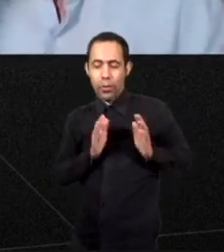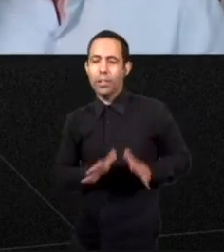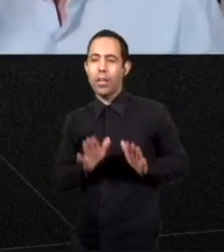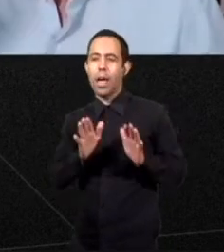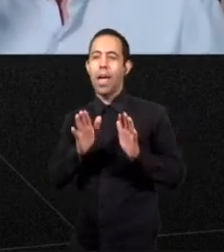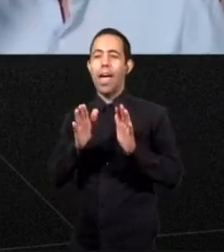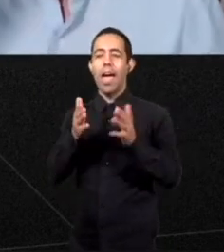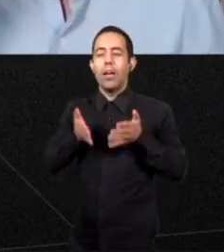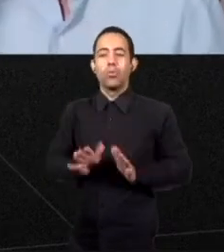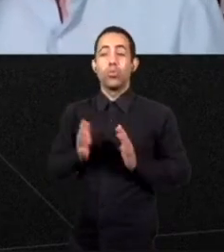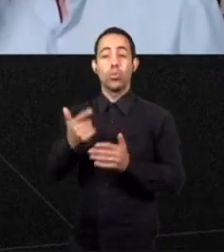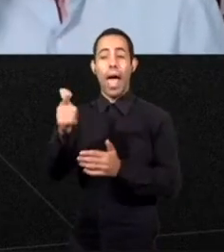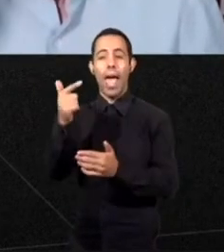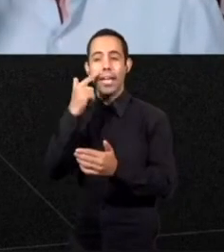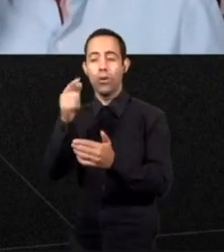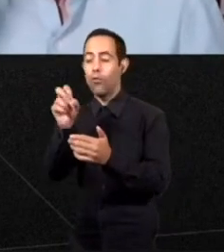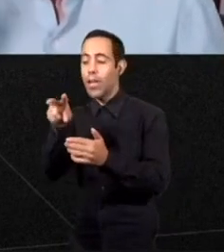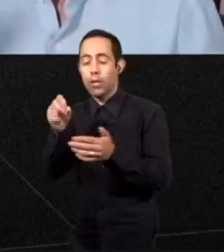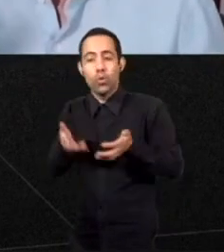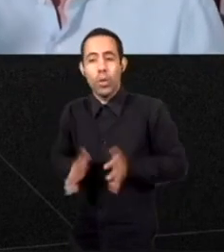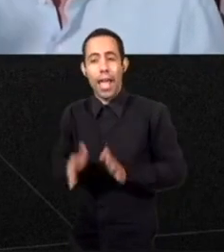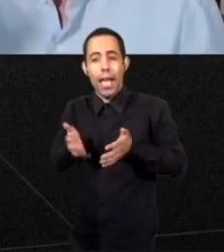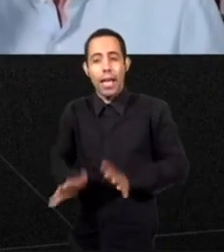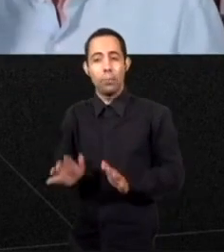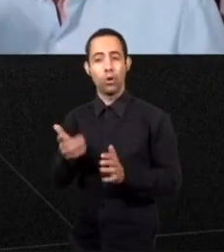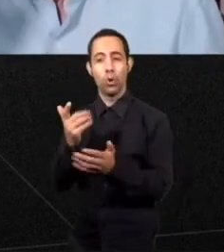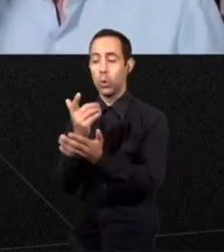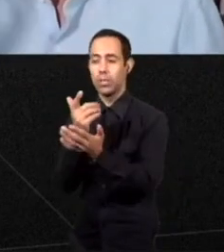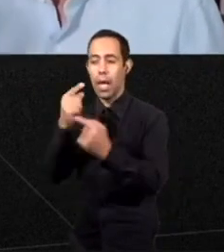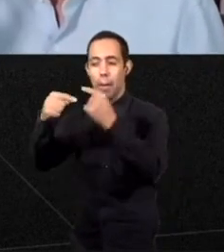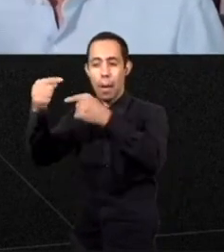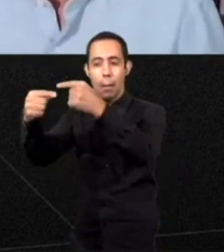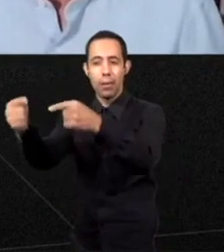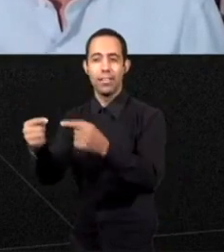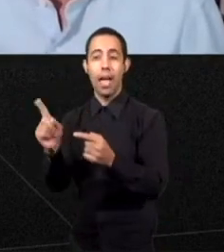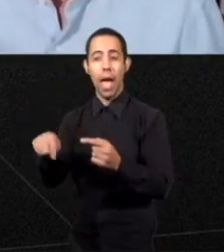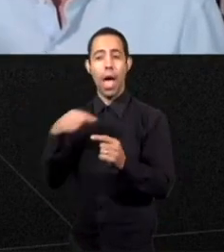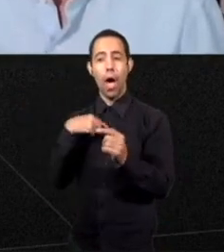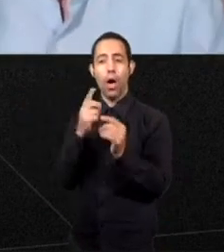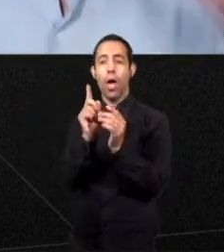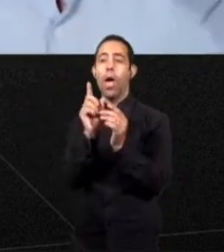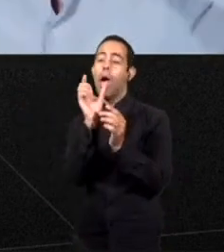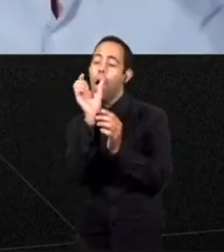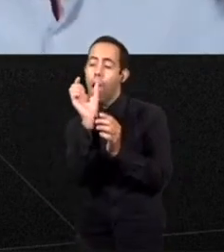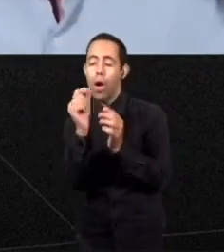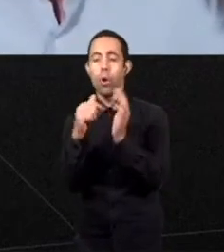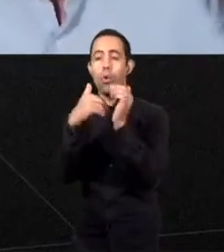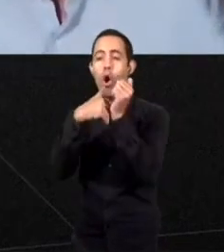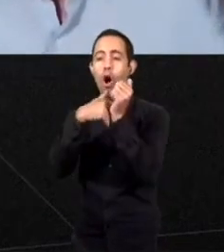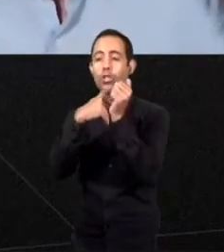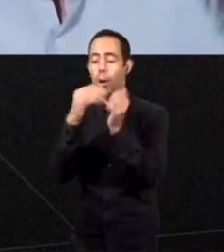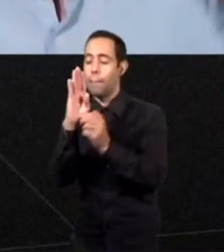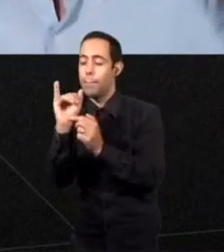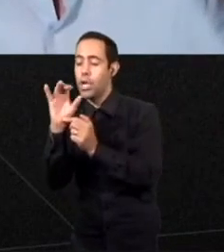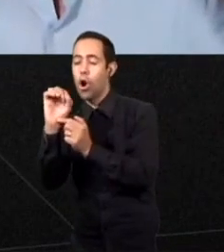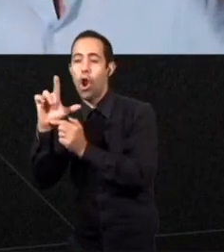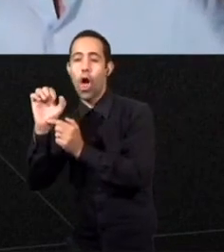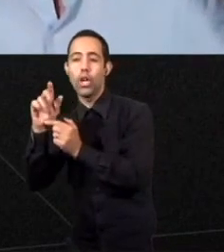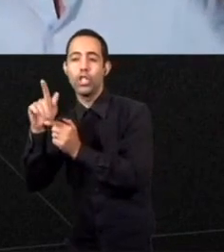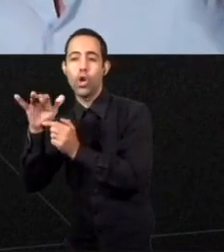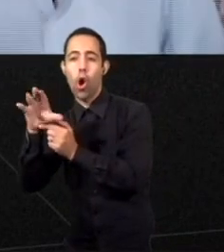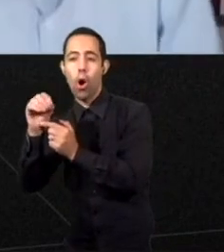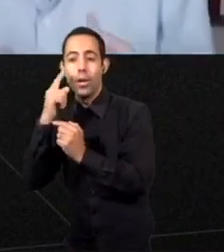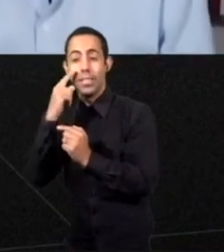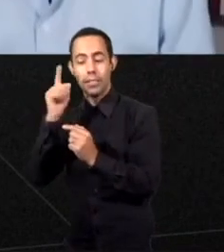a bit of biological code, a bit of genetic code that has the amazing ability